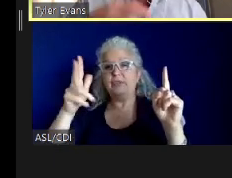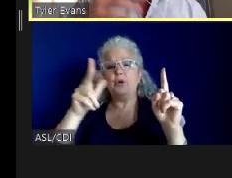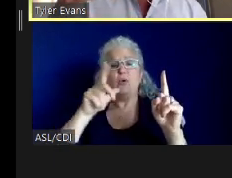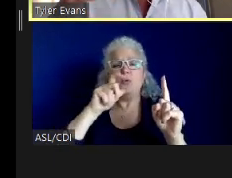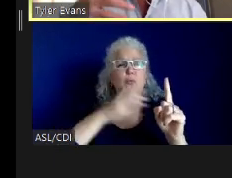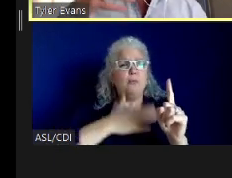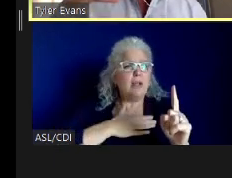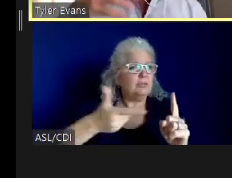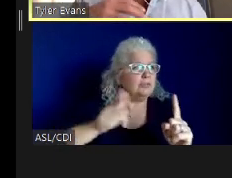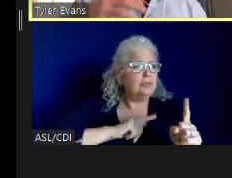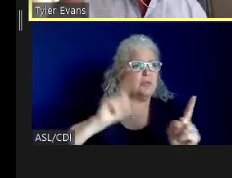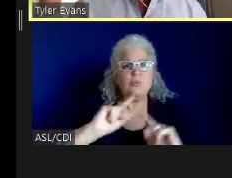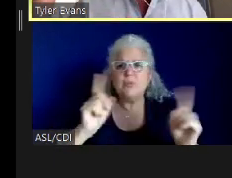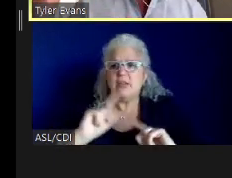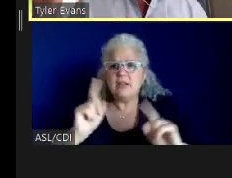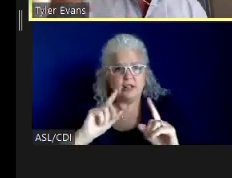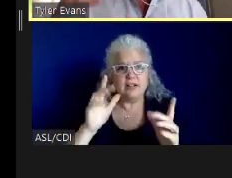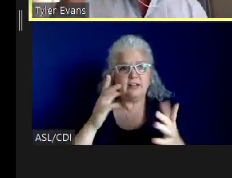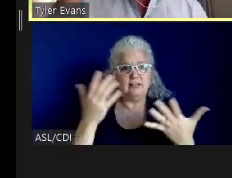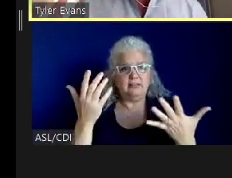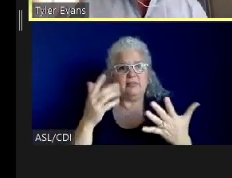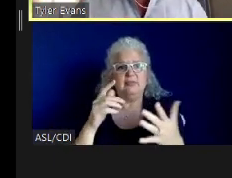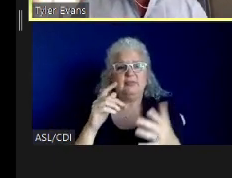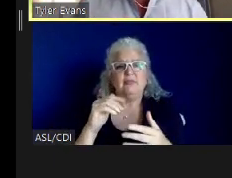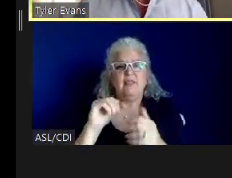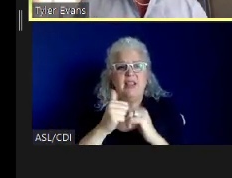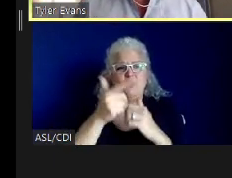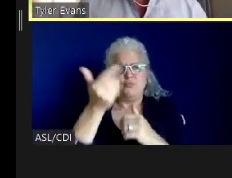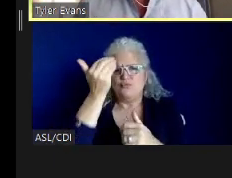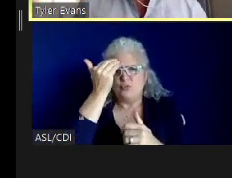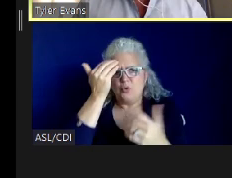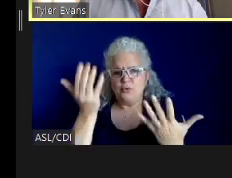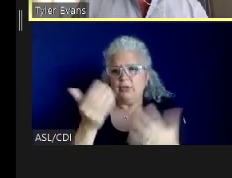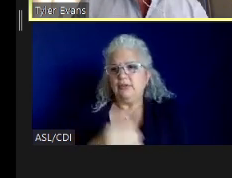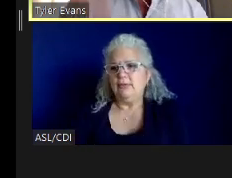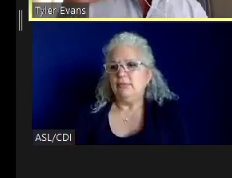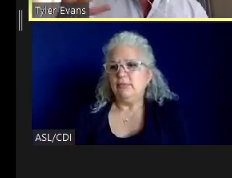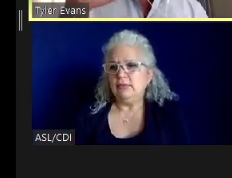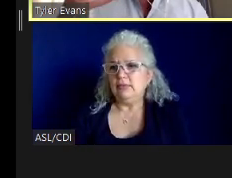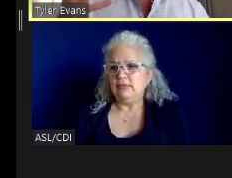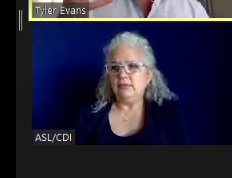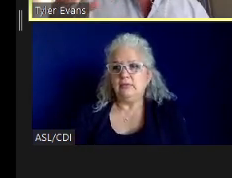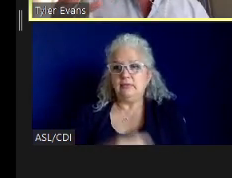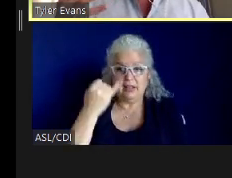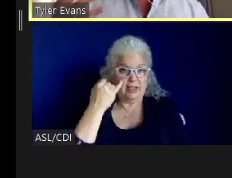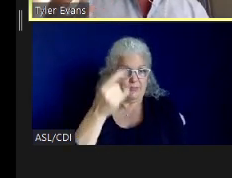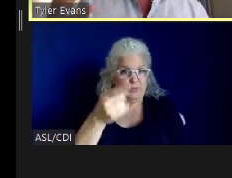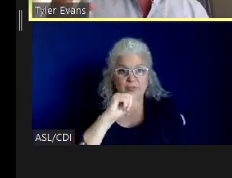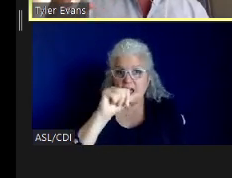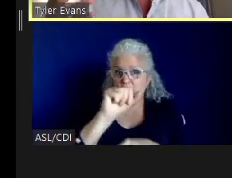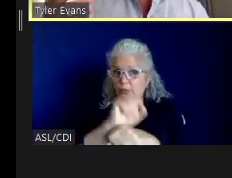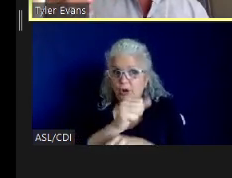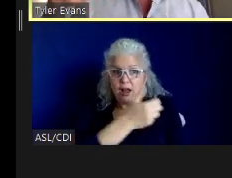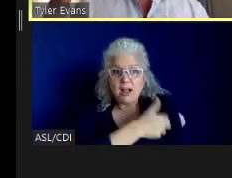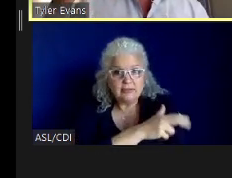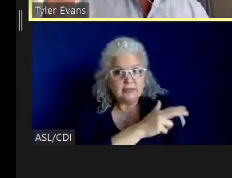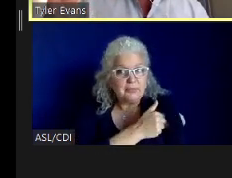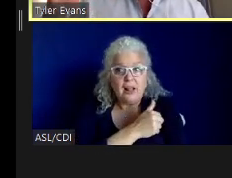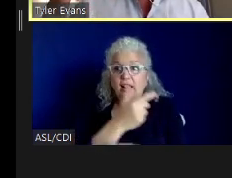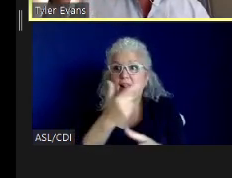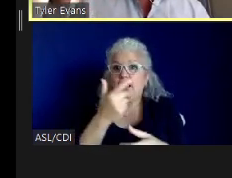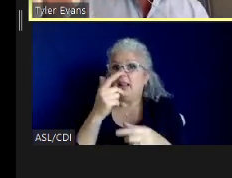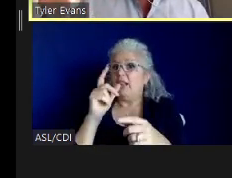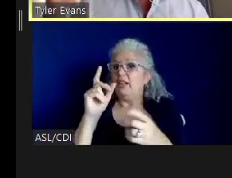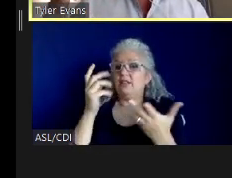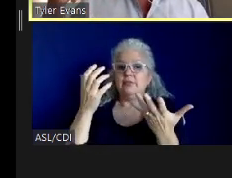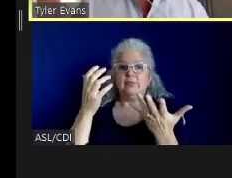to, folks that are, outside of healthcare workers, when am I up, right? So really the four most important factors that you have to think about is